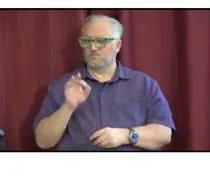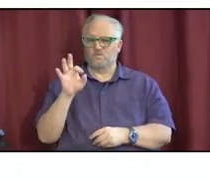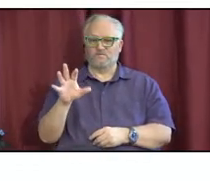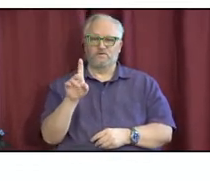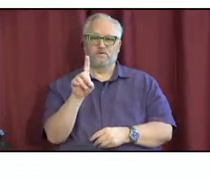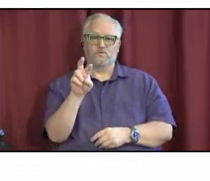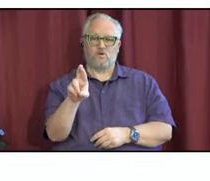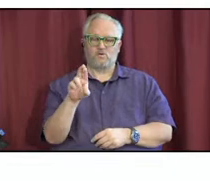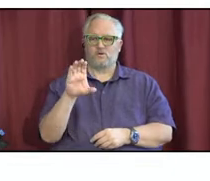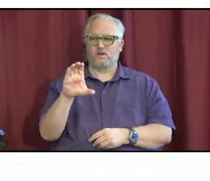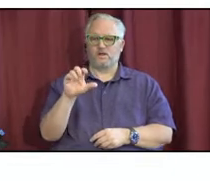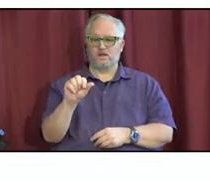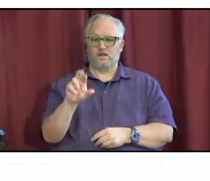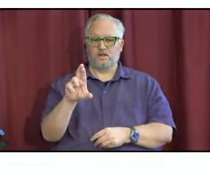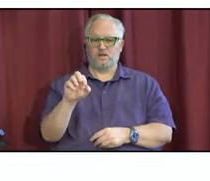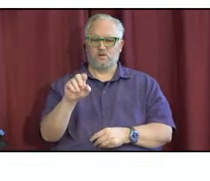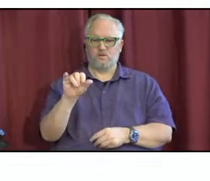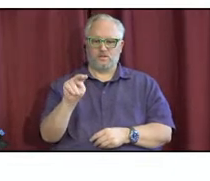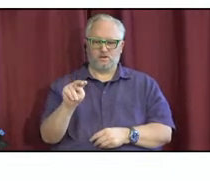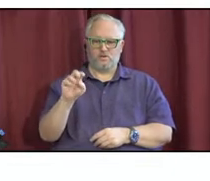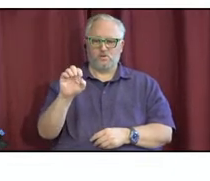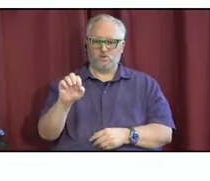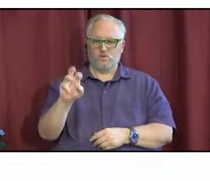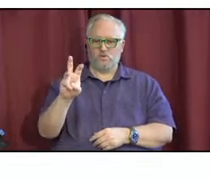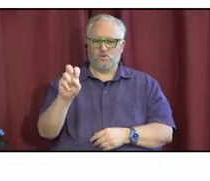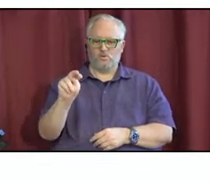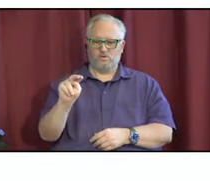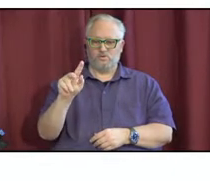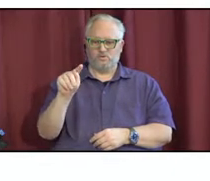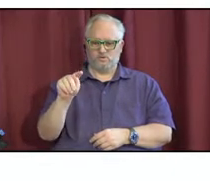Reverend Dr. Carolyn Owentoll.